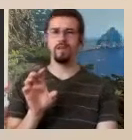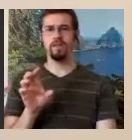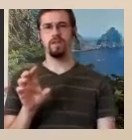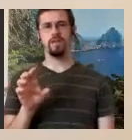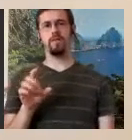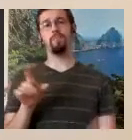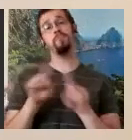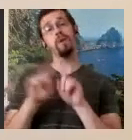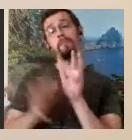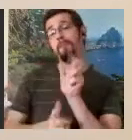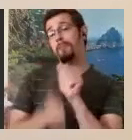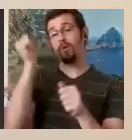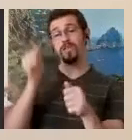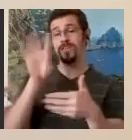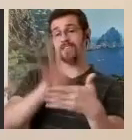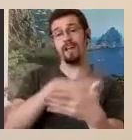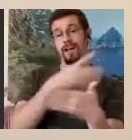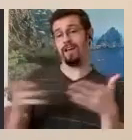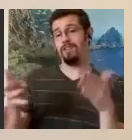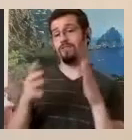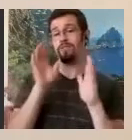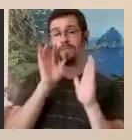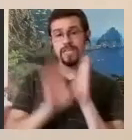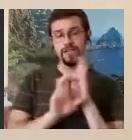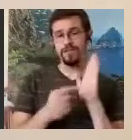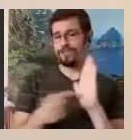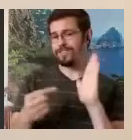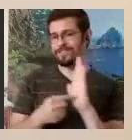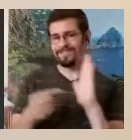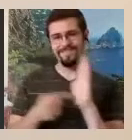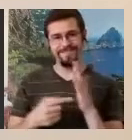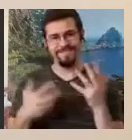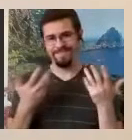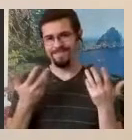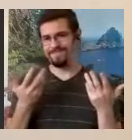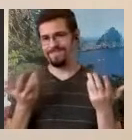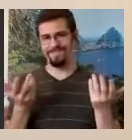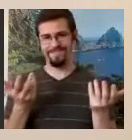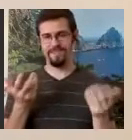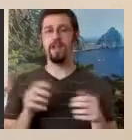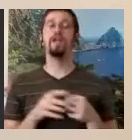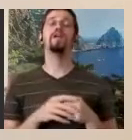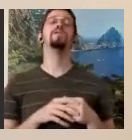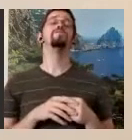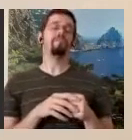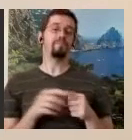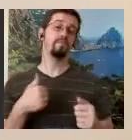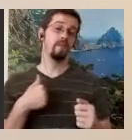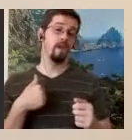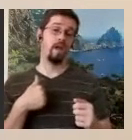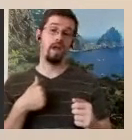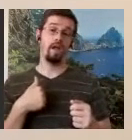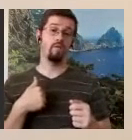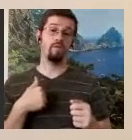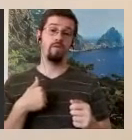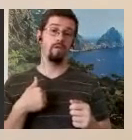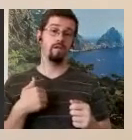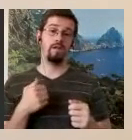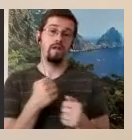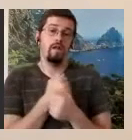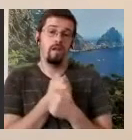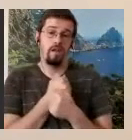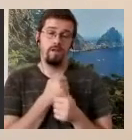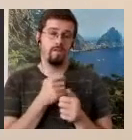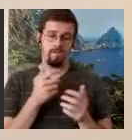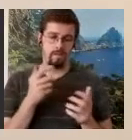so don't be disheartened if you want to read it. And I was blessed to supposedly be an advisor, but I felt so